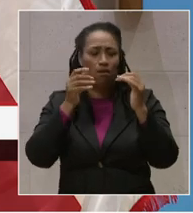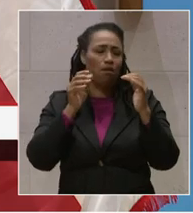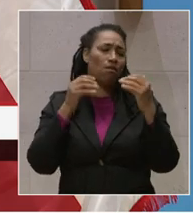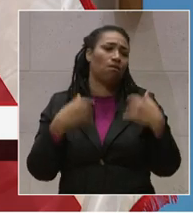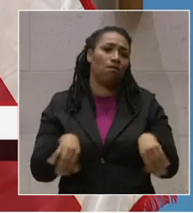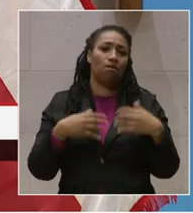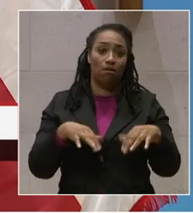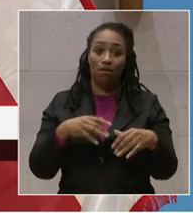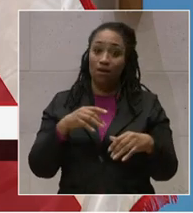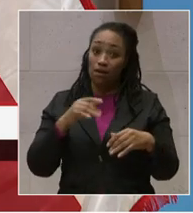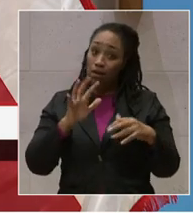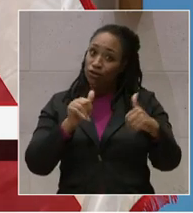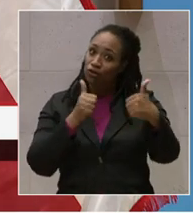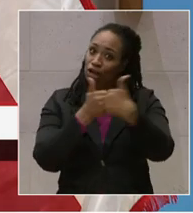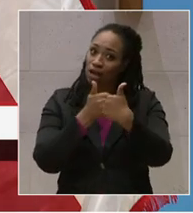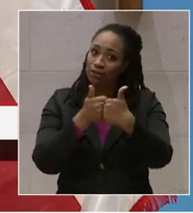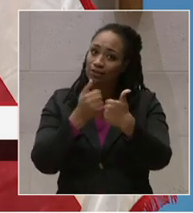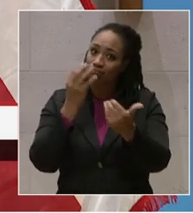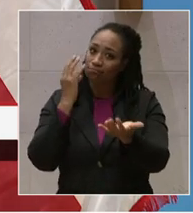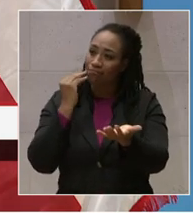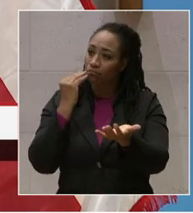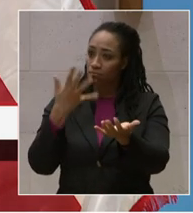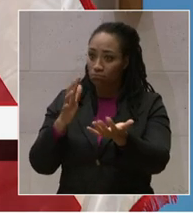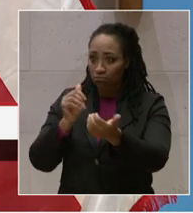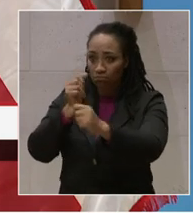lot of communities throughout our nation.